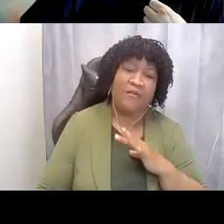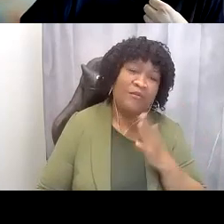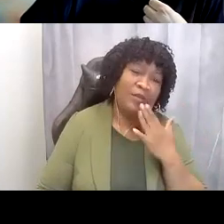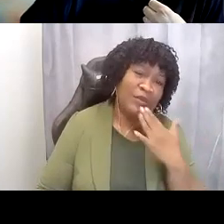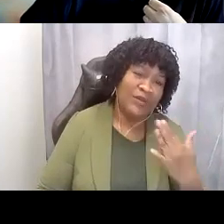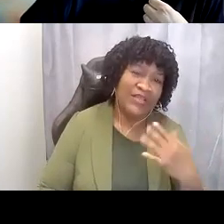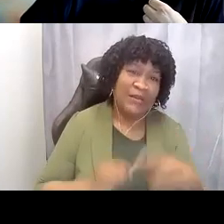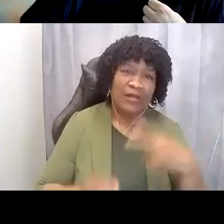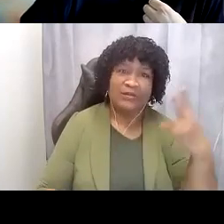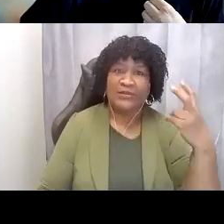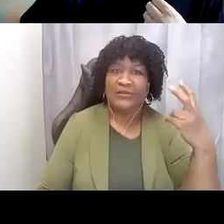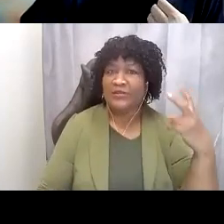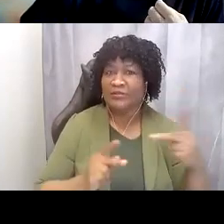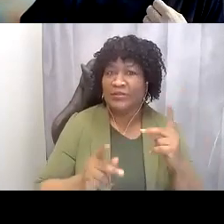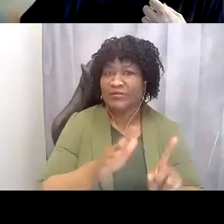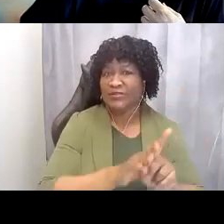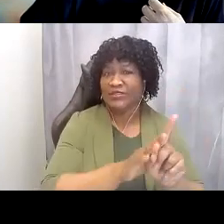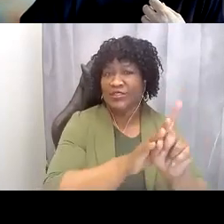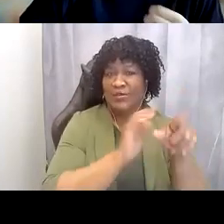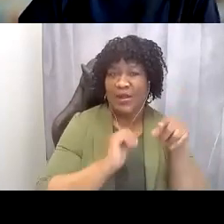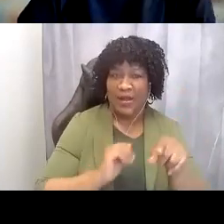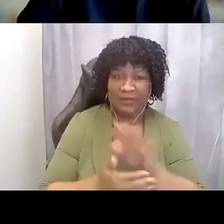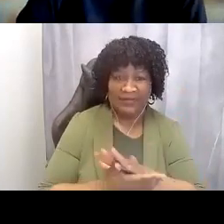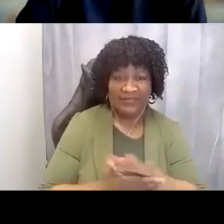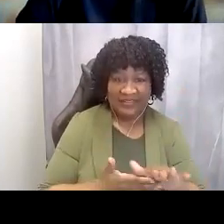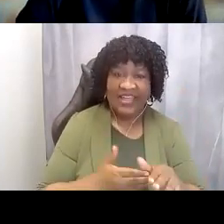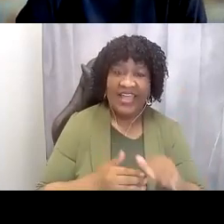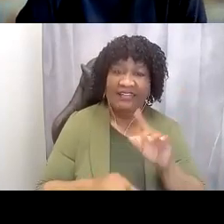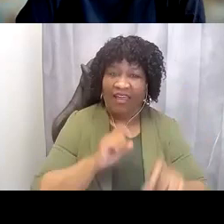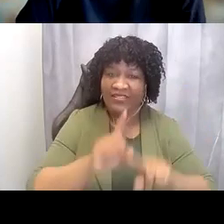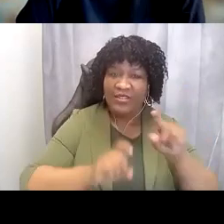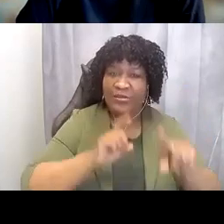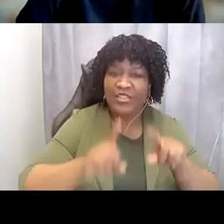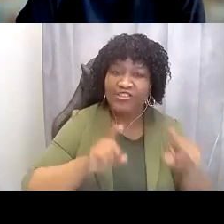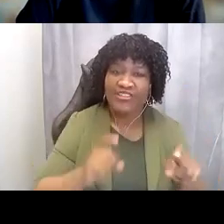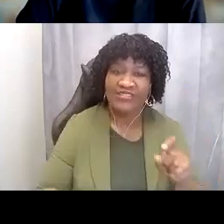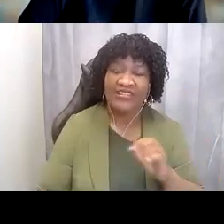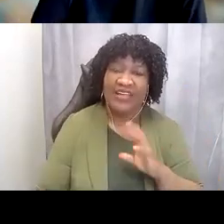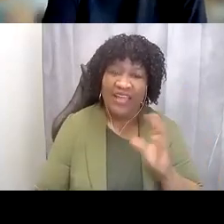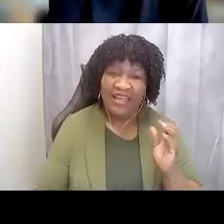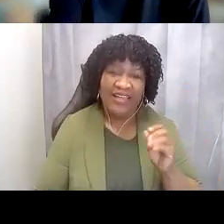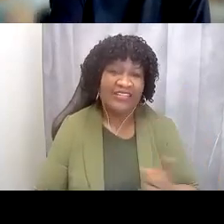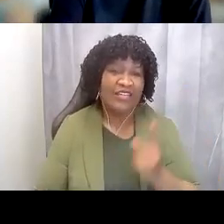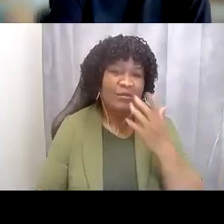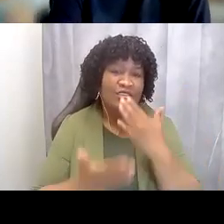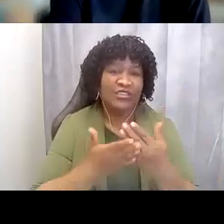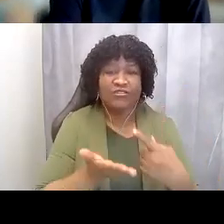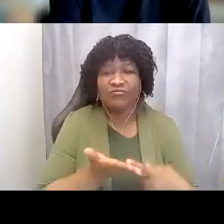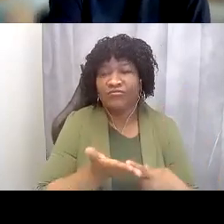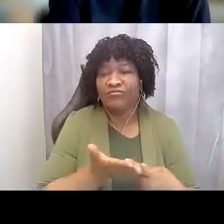about 200 plus folks show up and ask their questions. And you know, it's always good to talk story